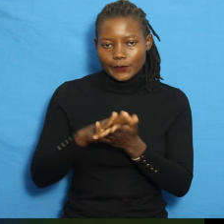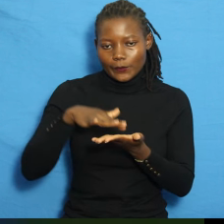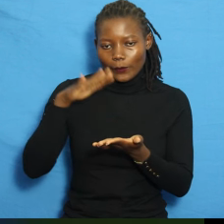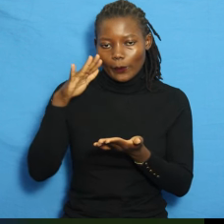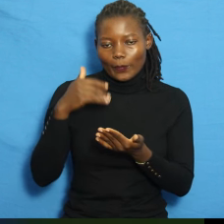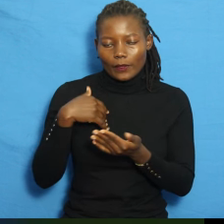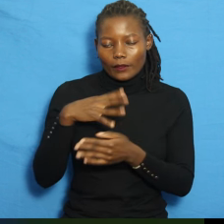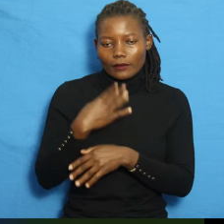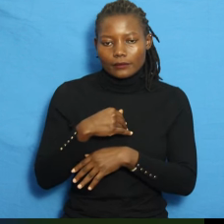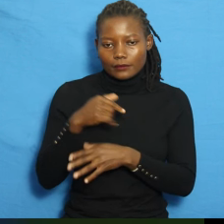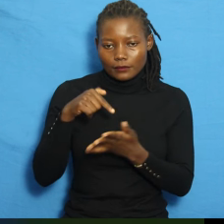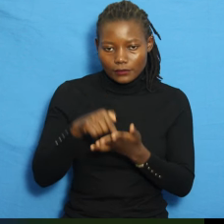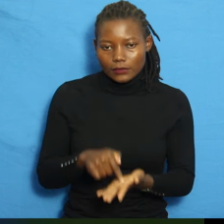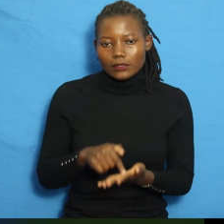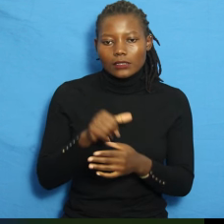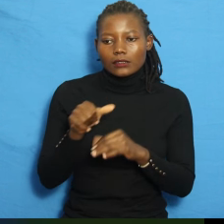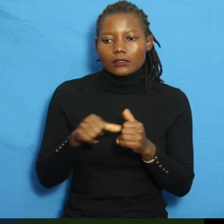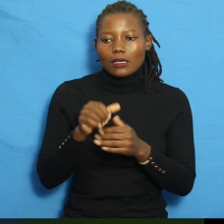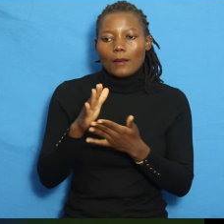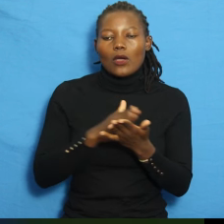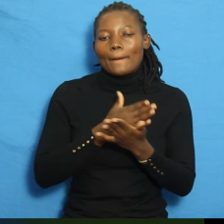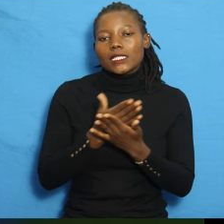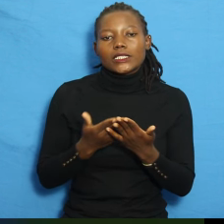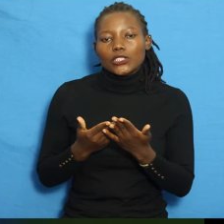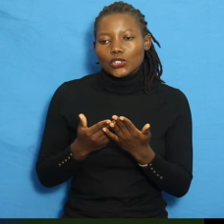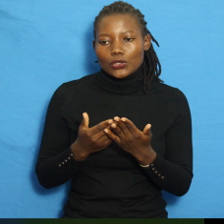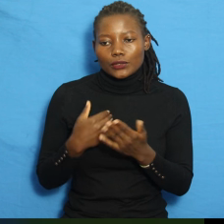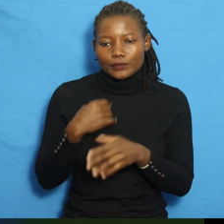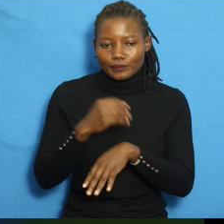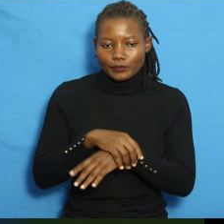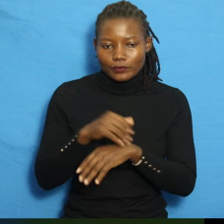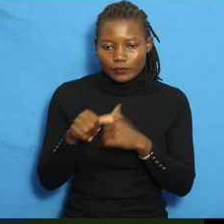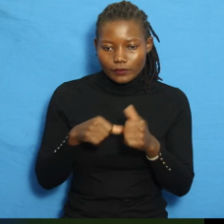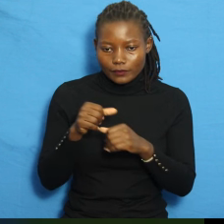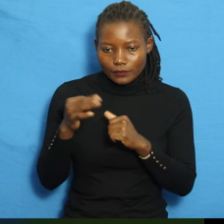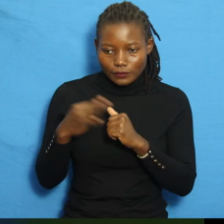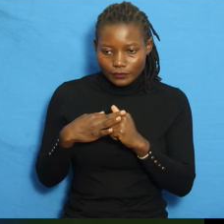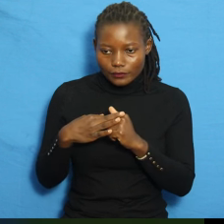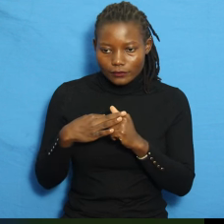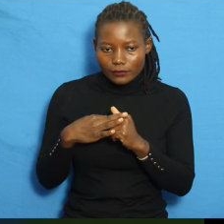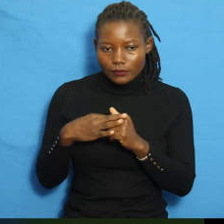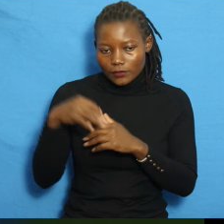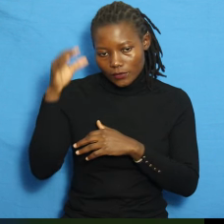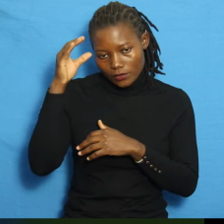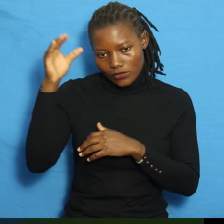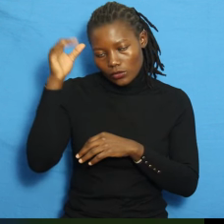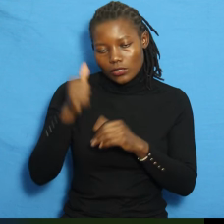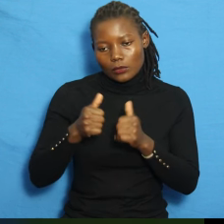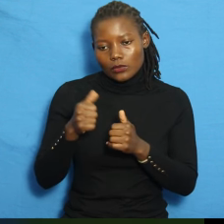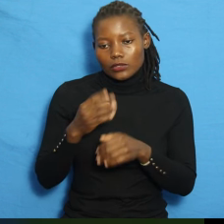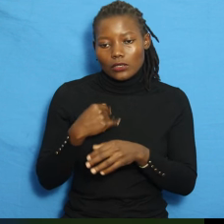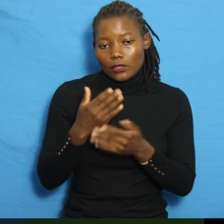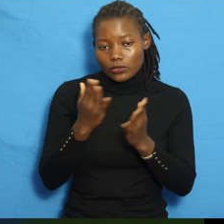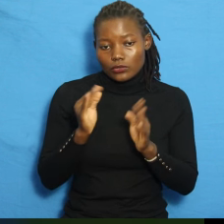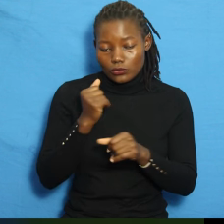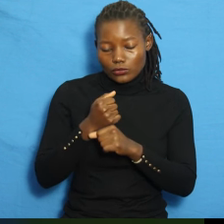I want to emphasize a lot on application. I've got about 8 particular concepts that I want to take us through, and we'll